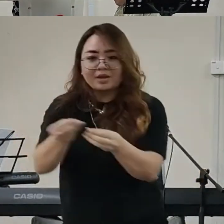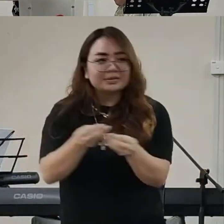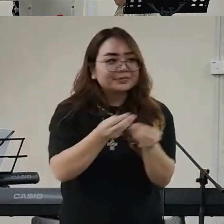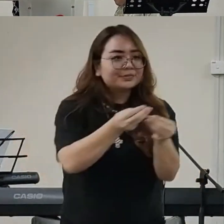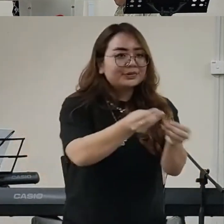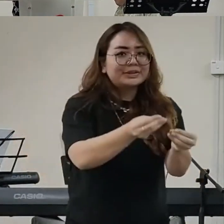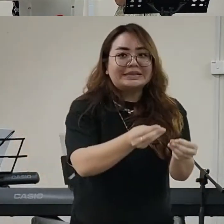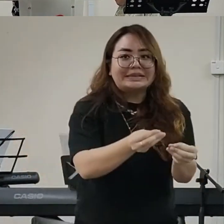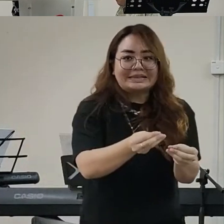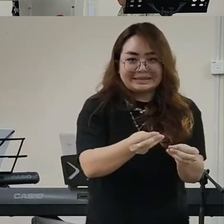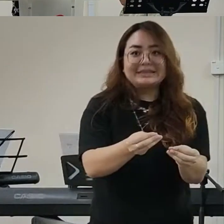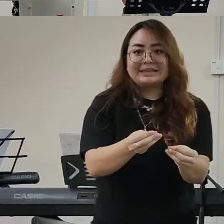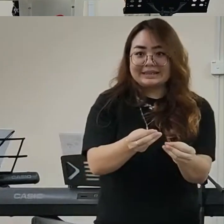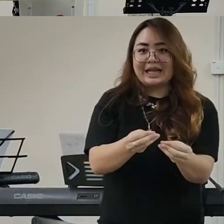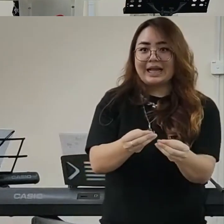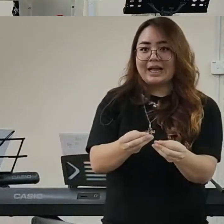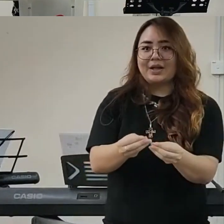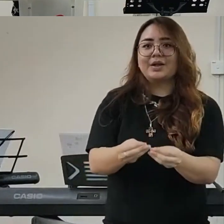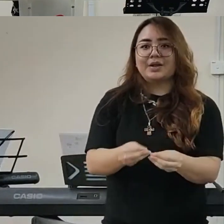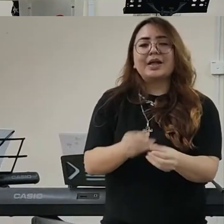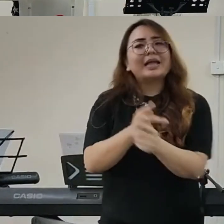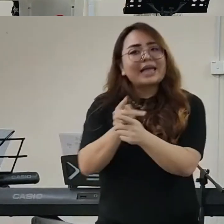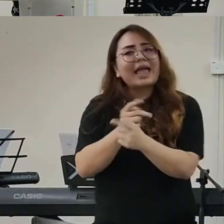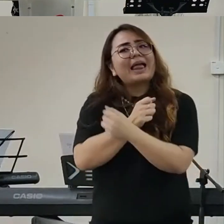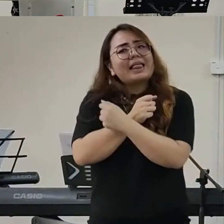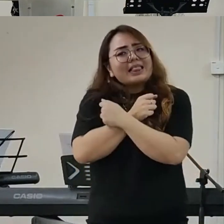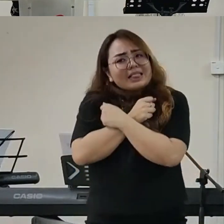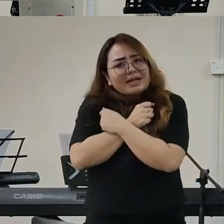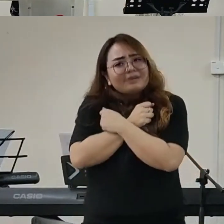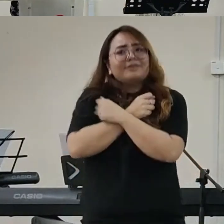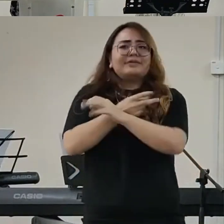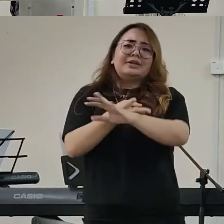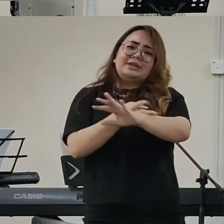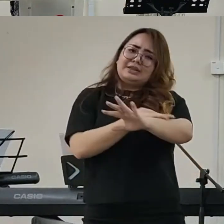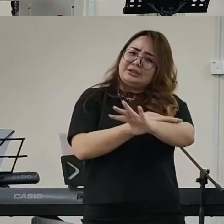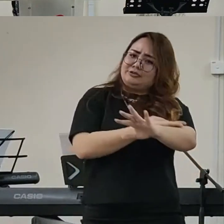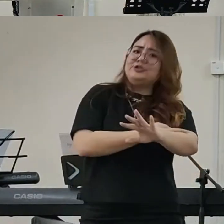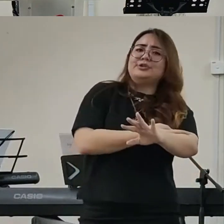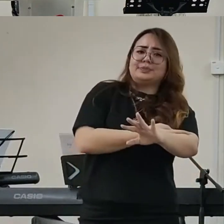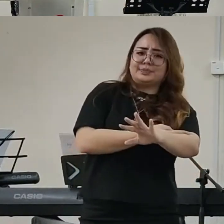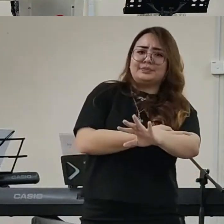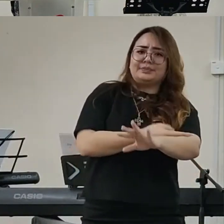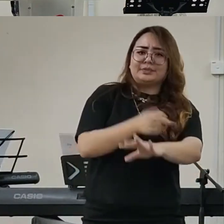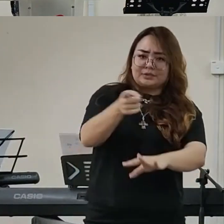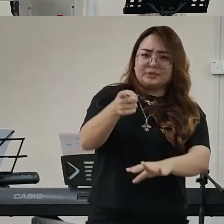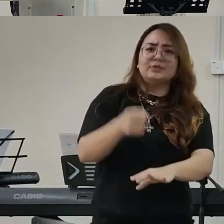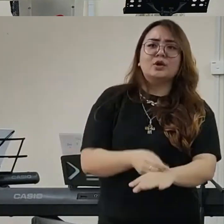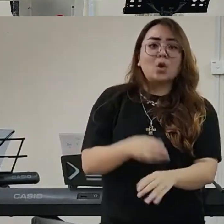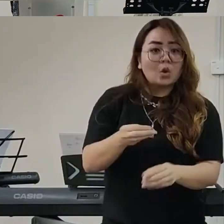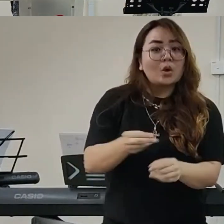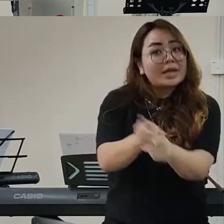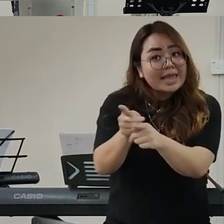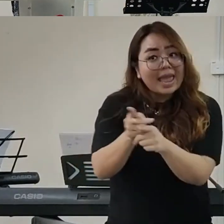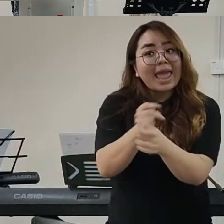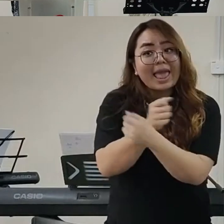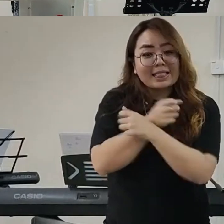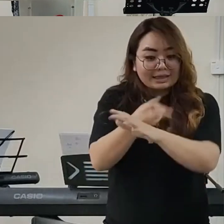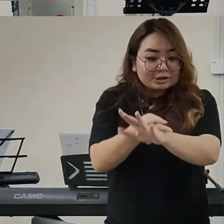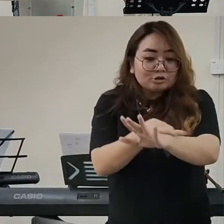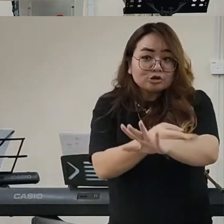Susie, feed the sheep. Deacon Joe, sailing.Feed Moses, feed the